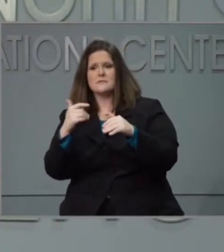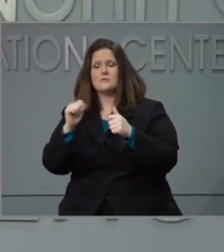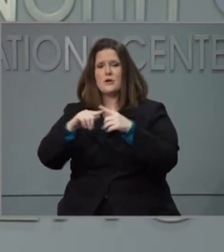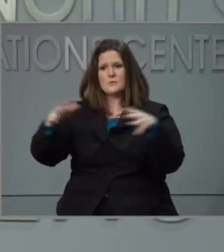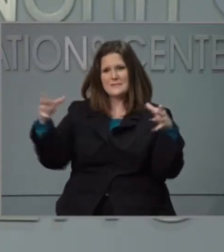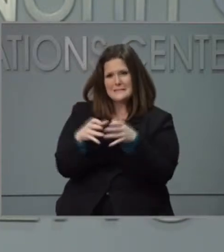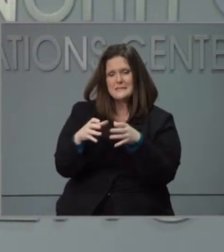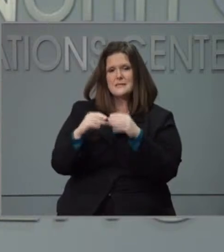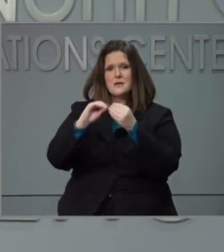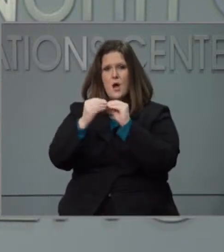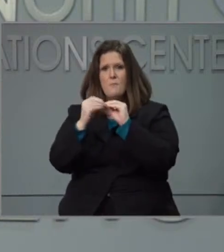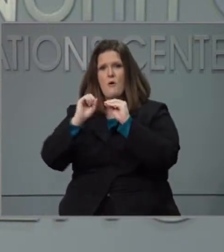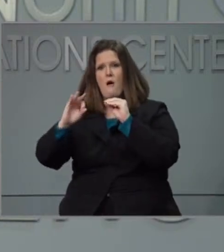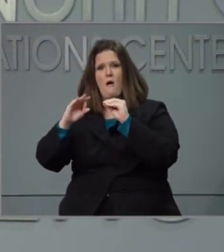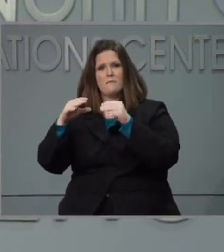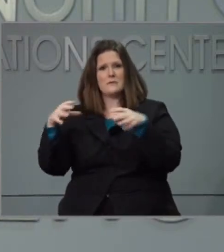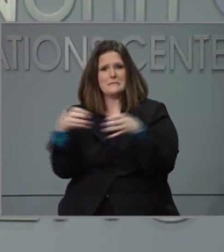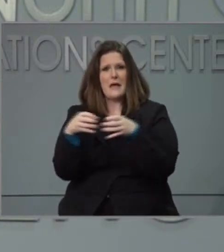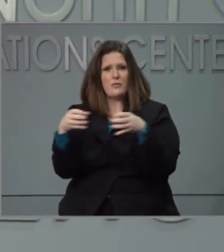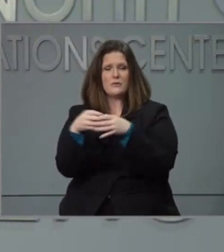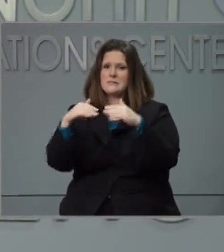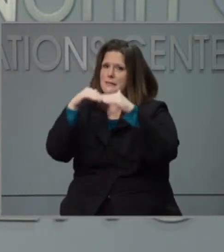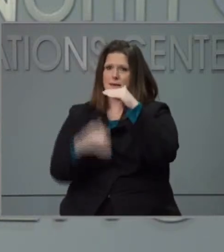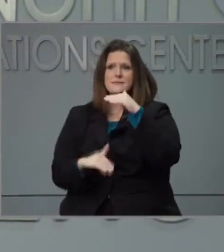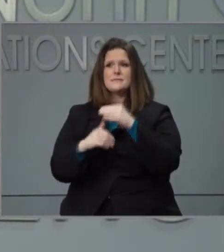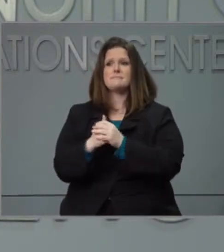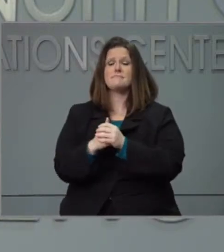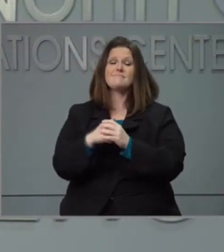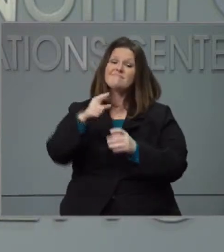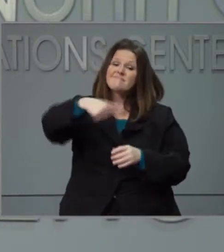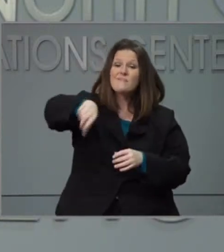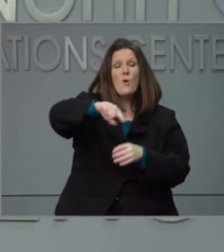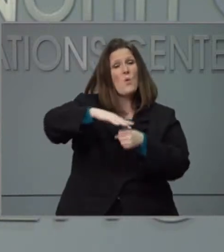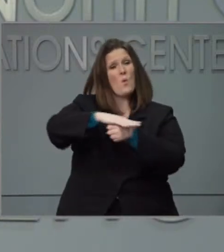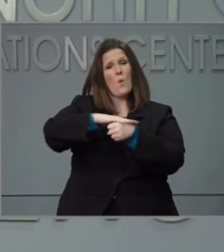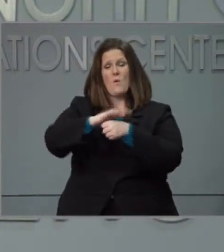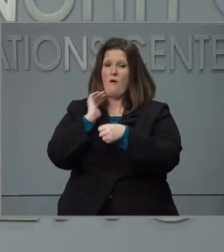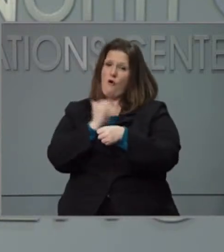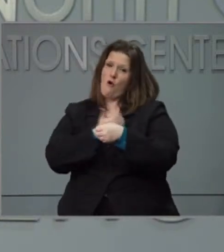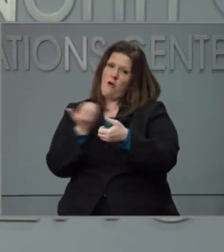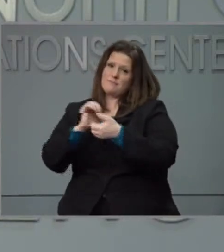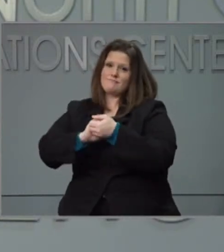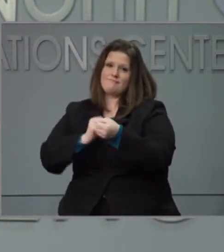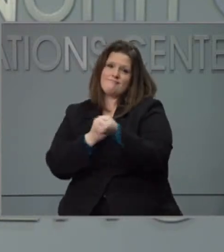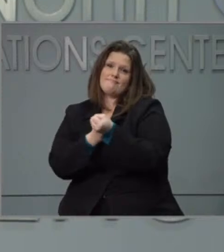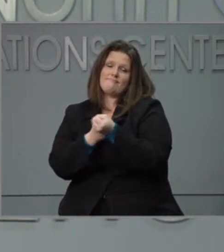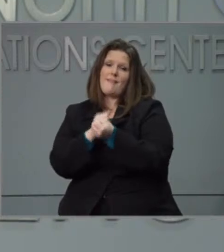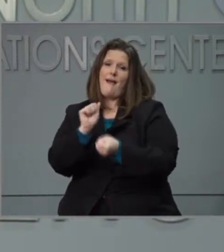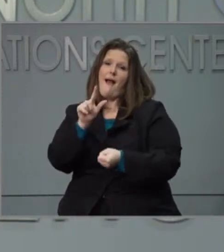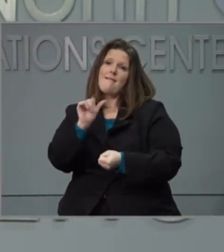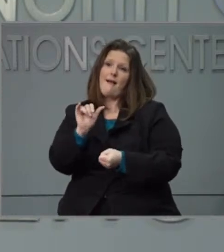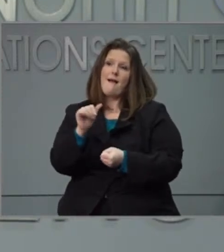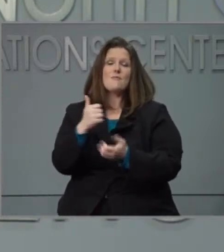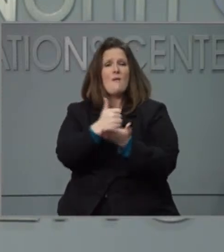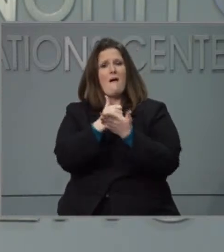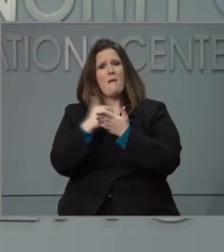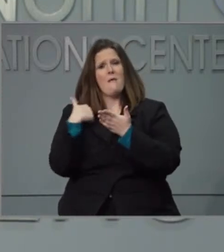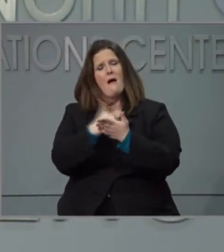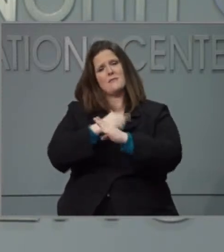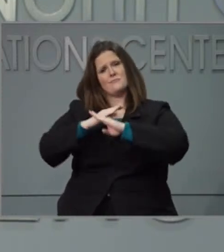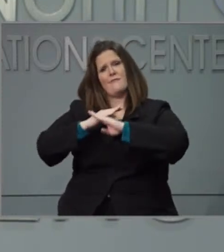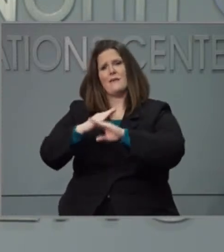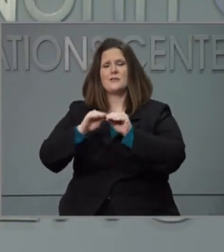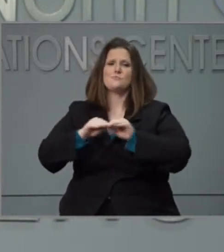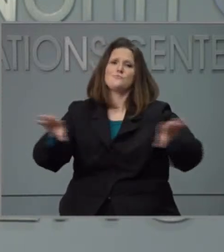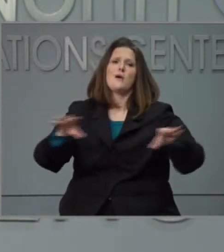are key allies as we continue to fight COVID-19, and their work is vital. We hope our local communities can work